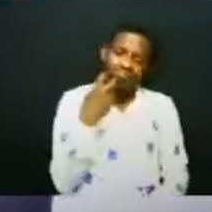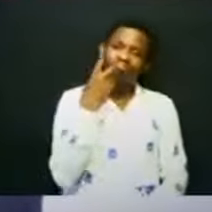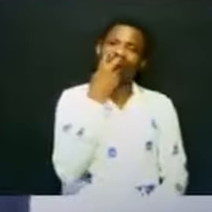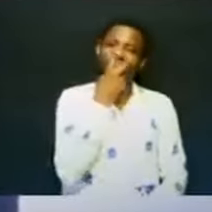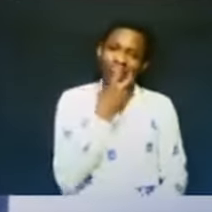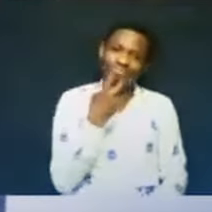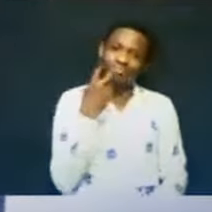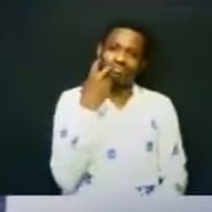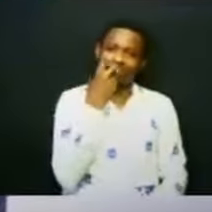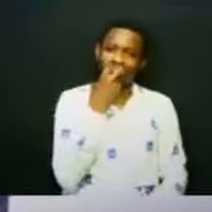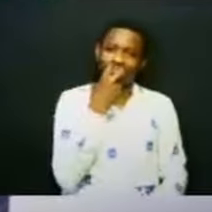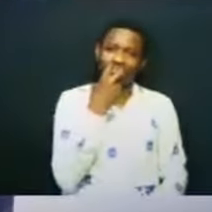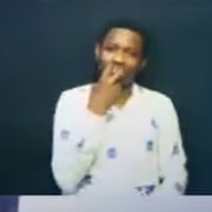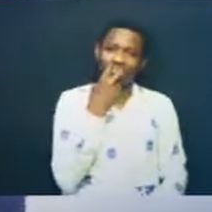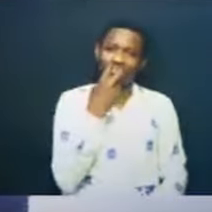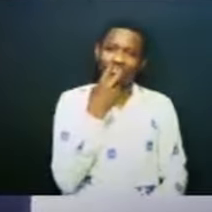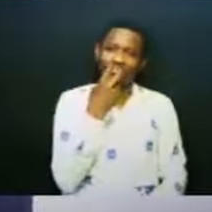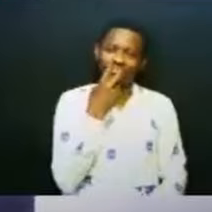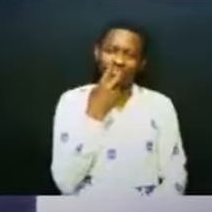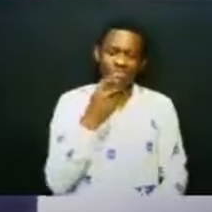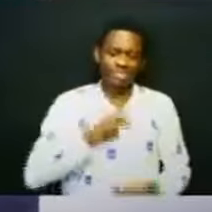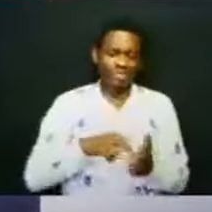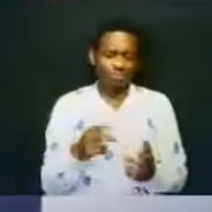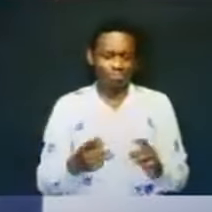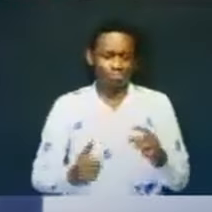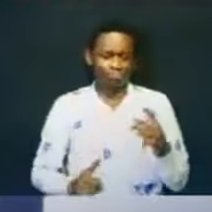Then he also came in with some kind of